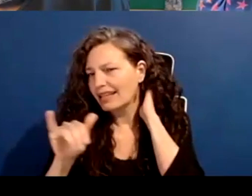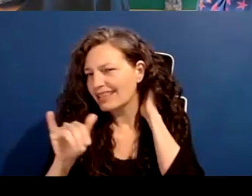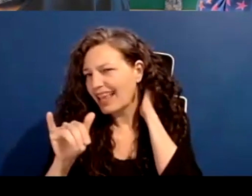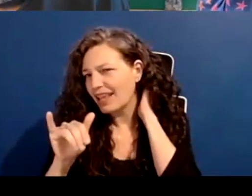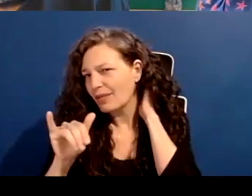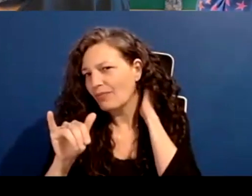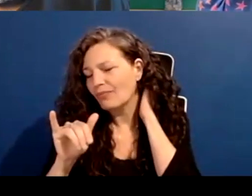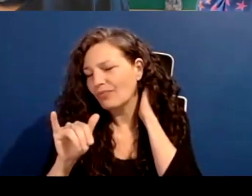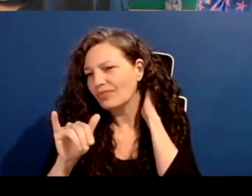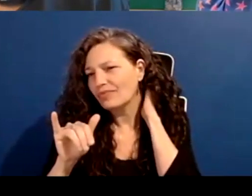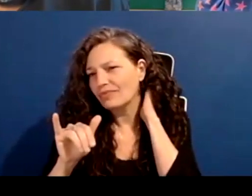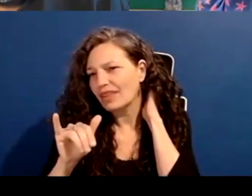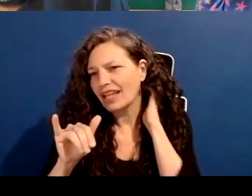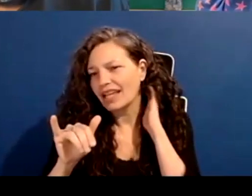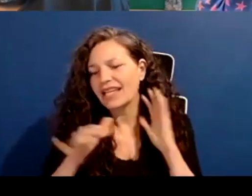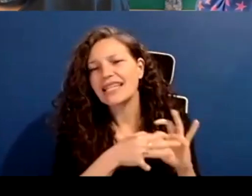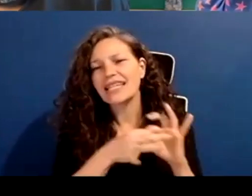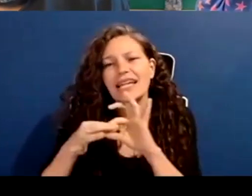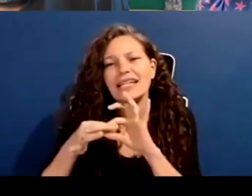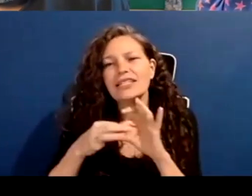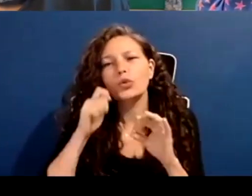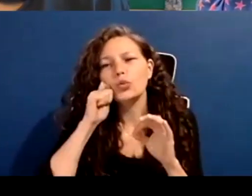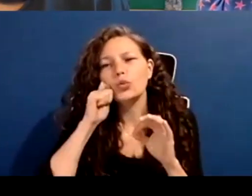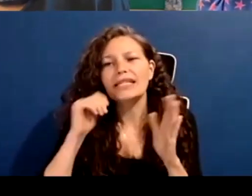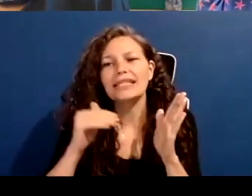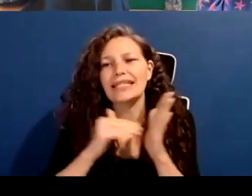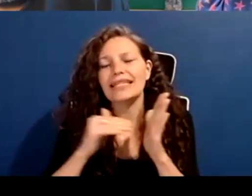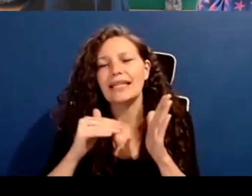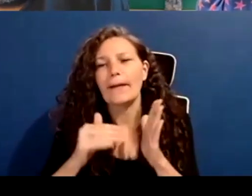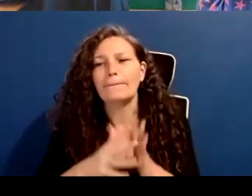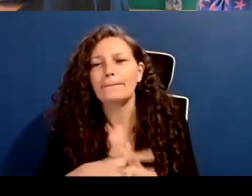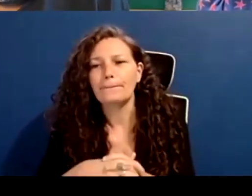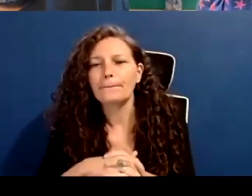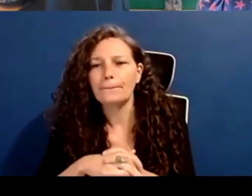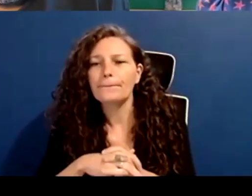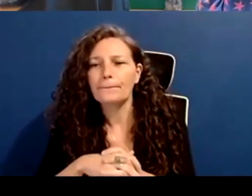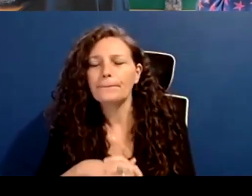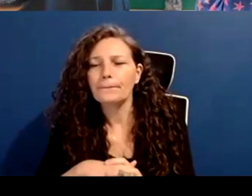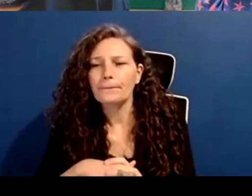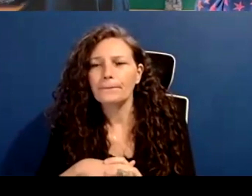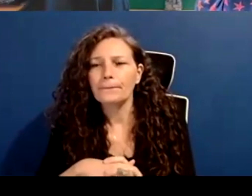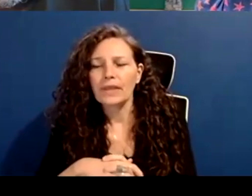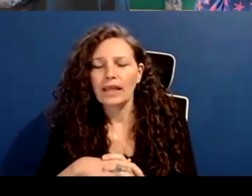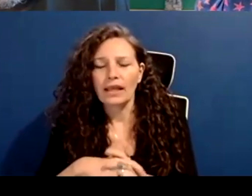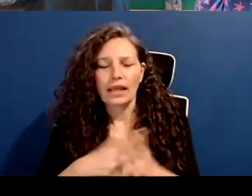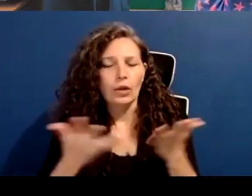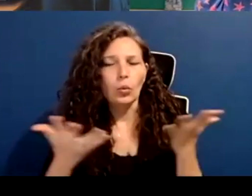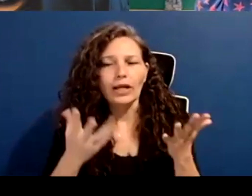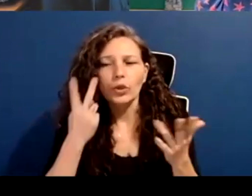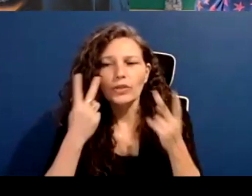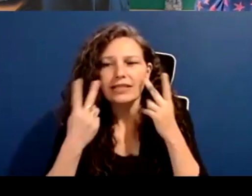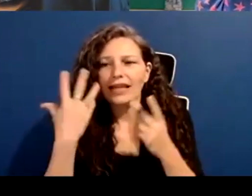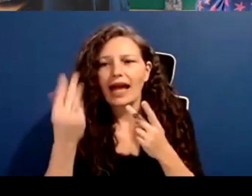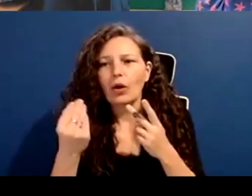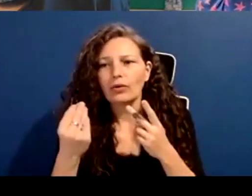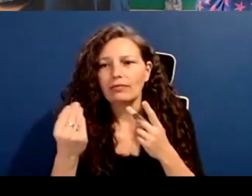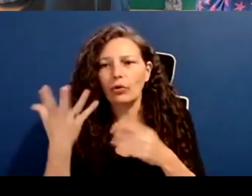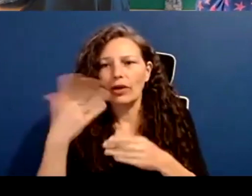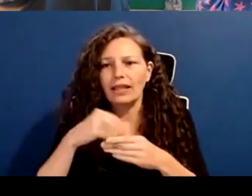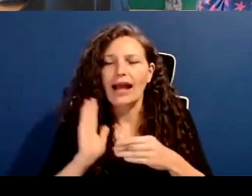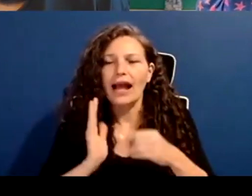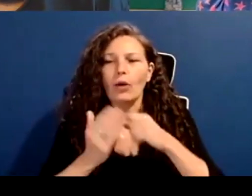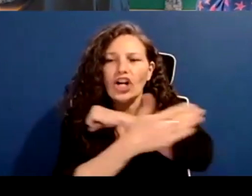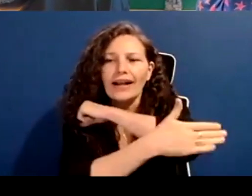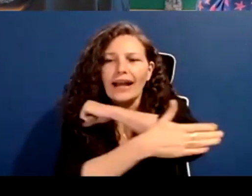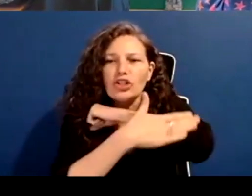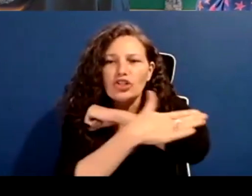see in our country. We were just talking about, for those who are watching and listening behind the scenes, we were